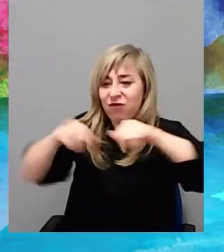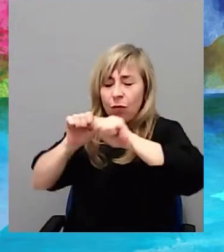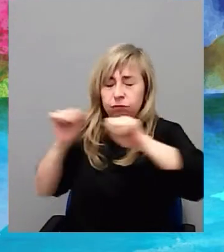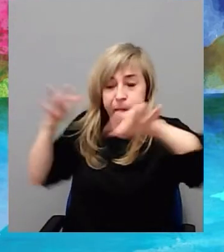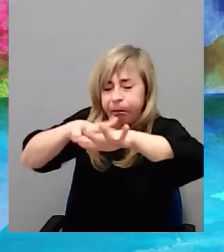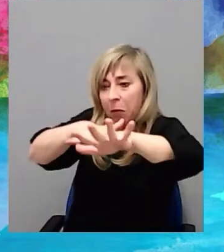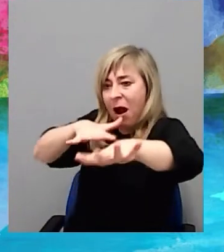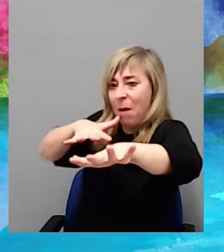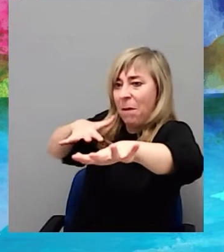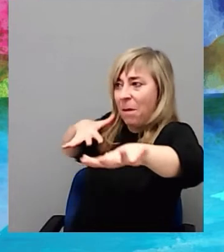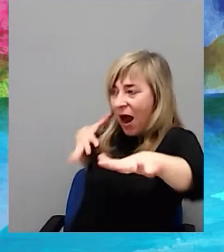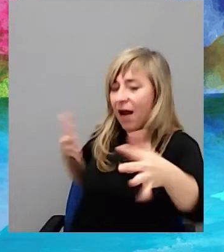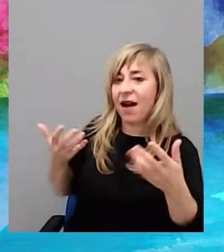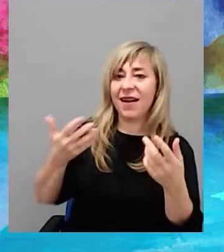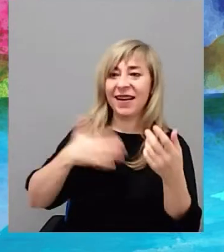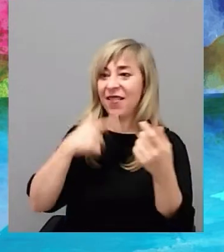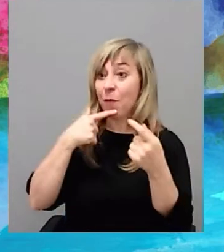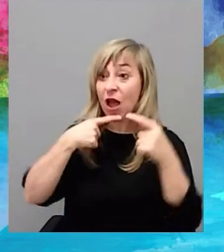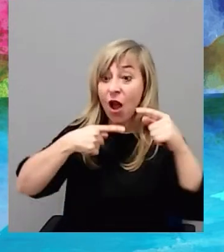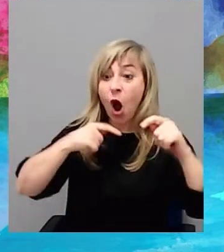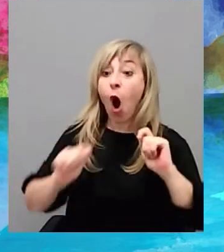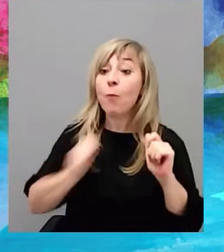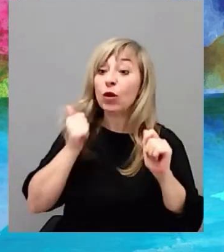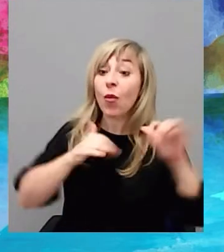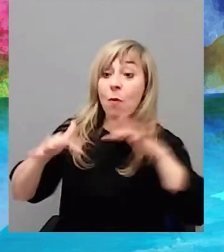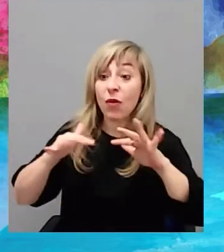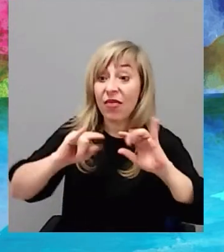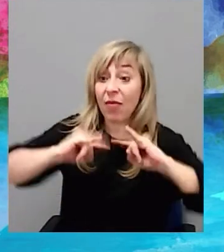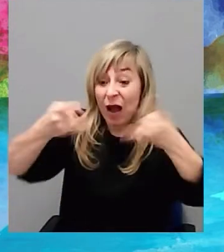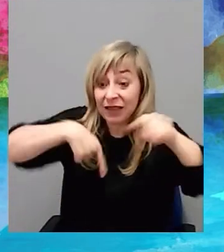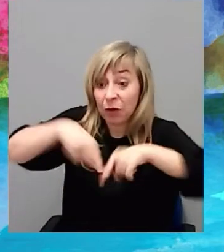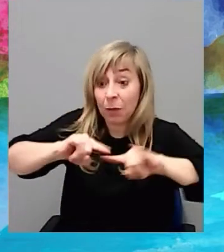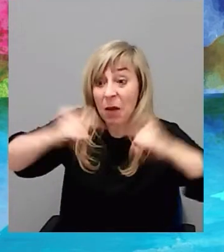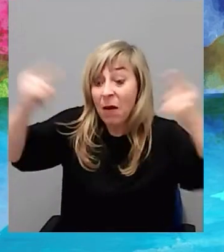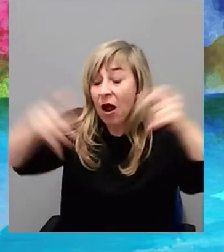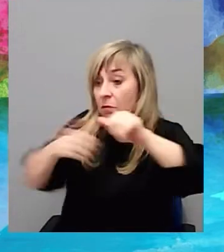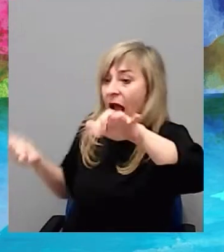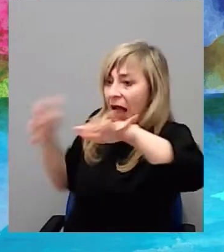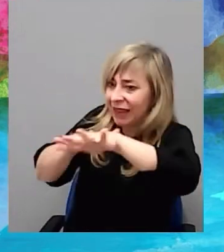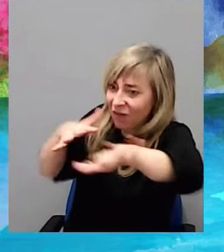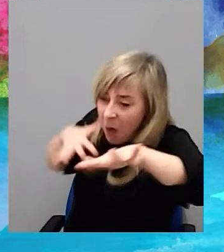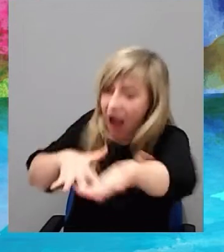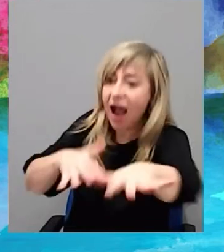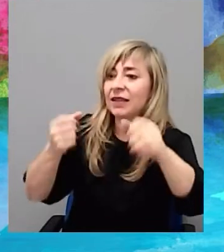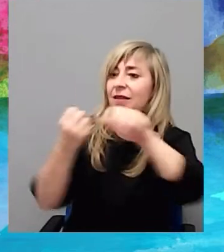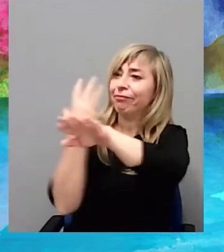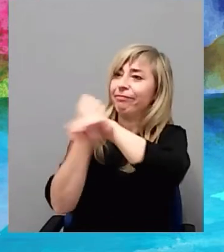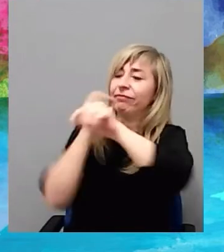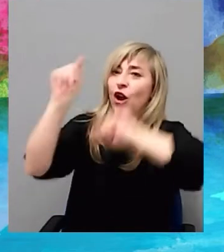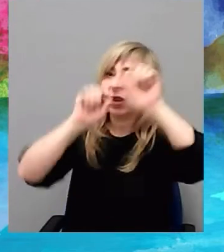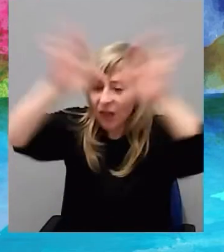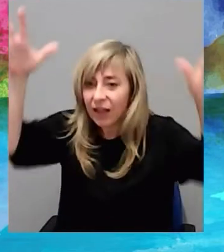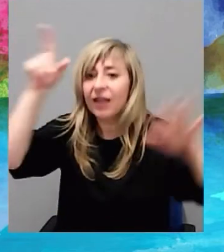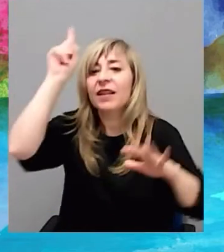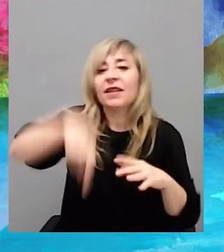traffic. There are also problems that the accessible resources are not available for the people who need those resources